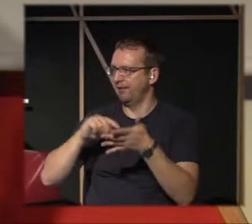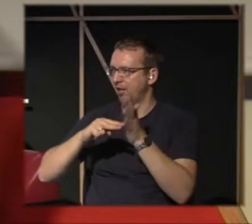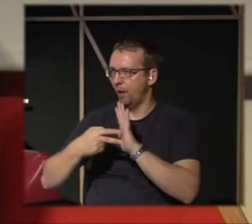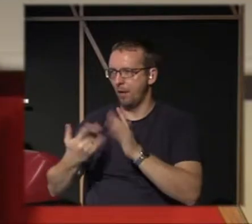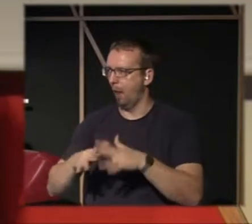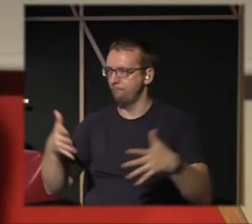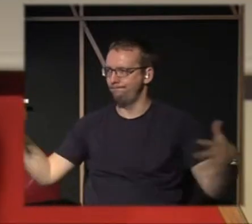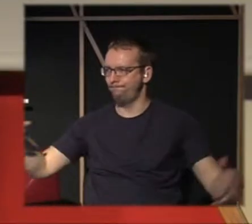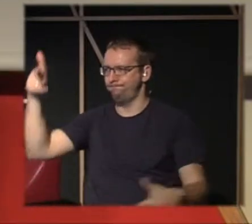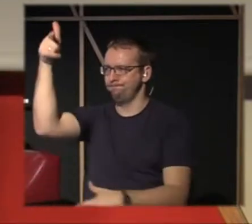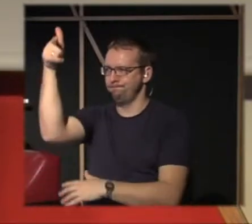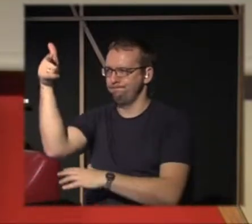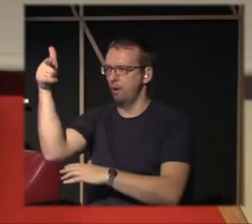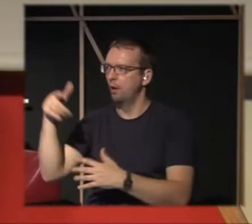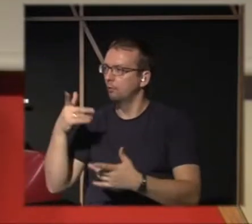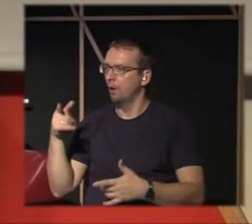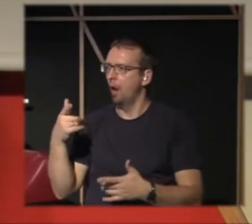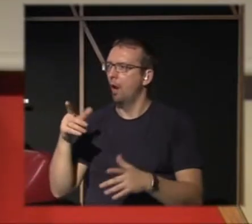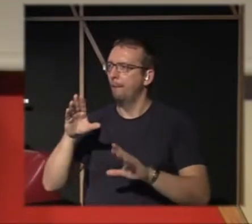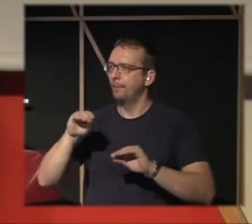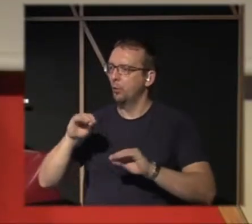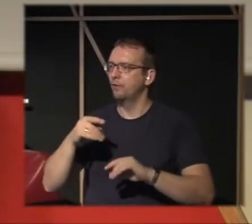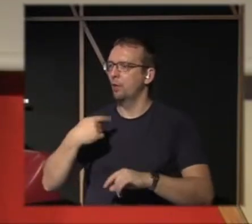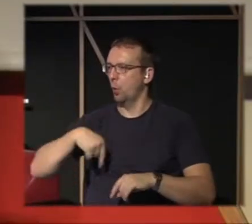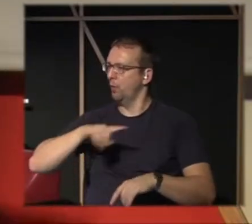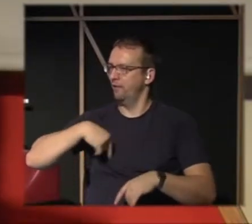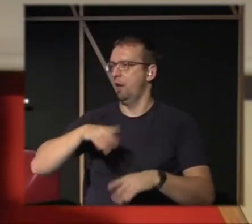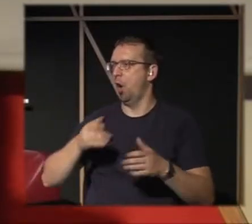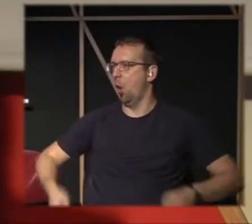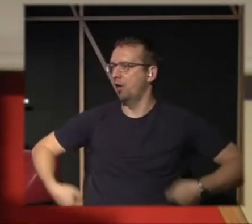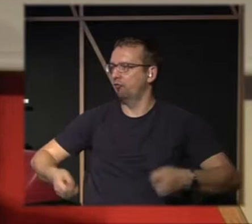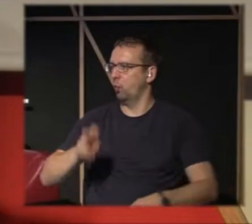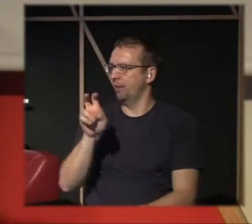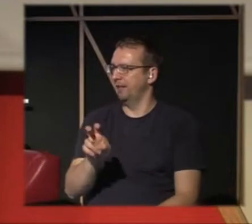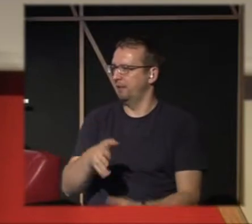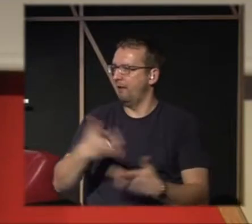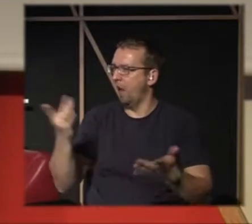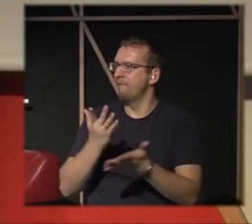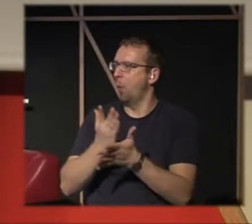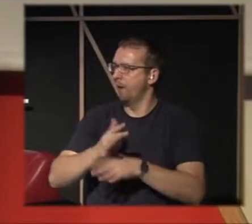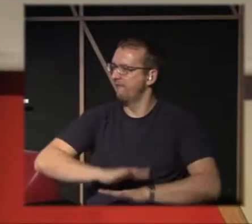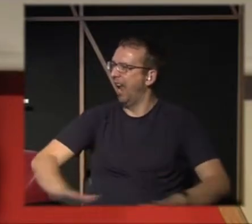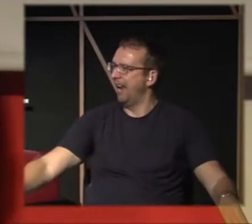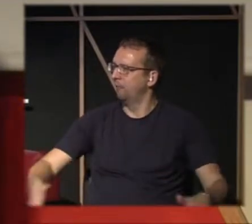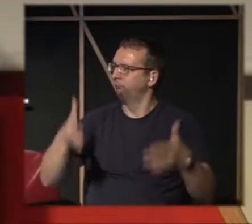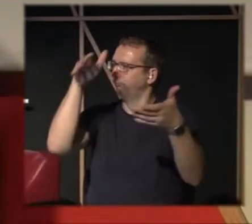in our inventory. So from 227, we are down to